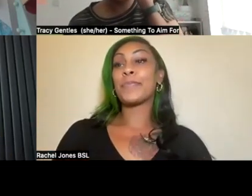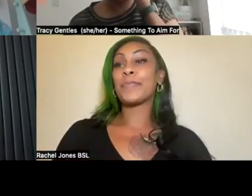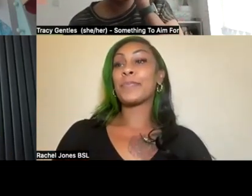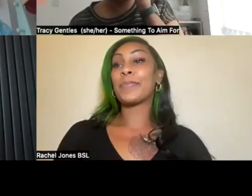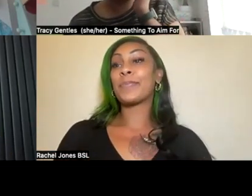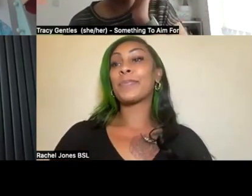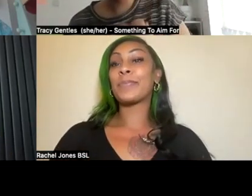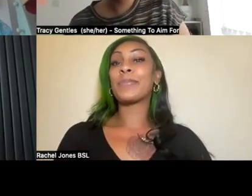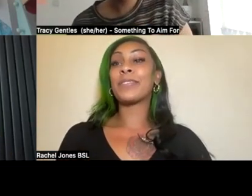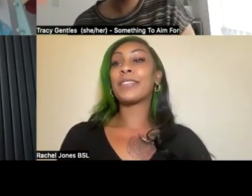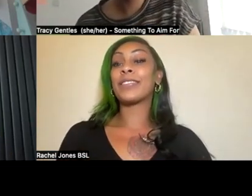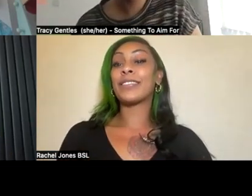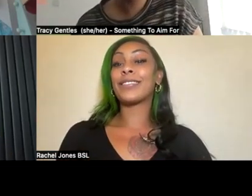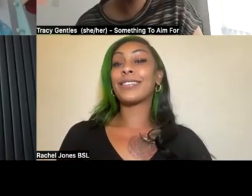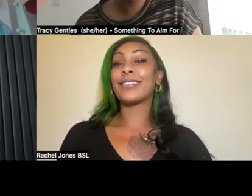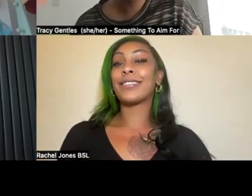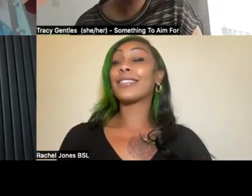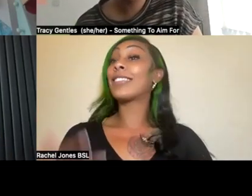question,